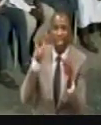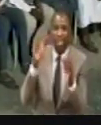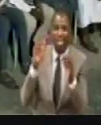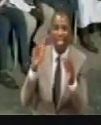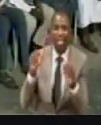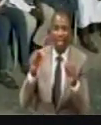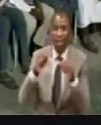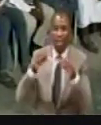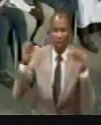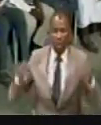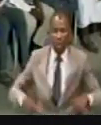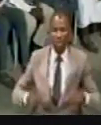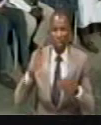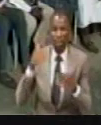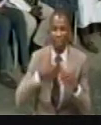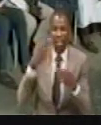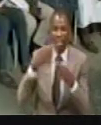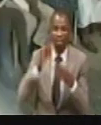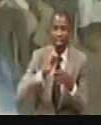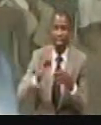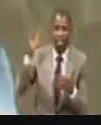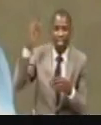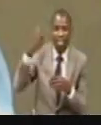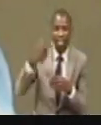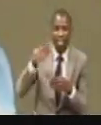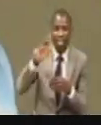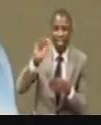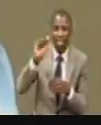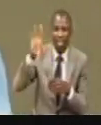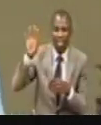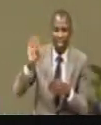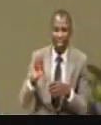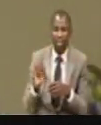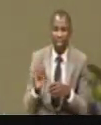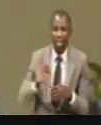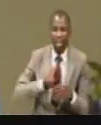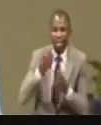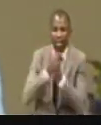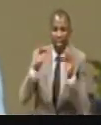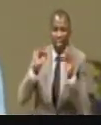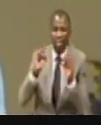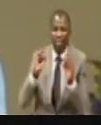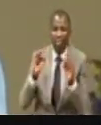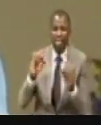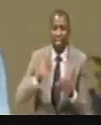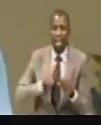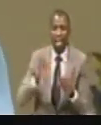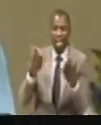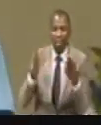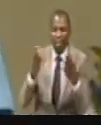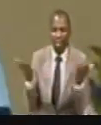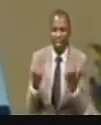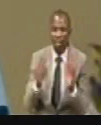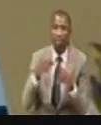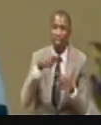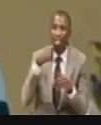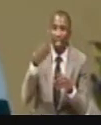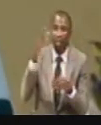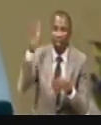I'm privileged to stand on this exalted altar. My name is Faith James. By the special grace of God, I'm